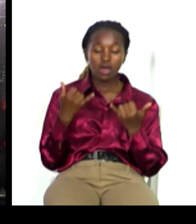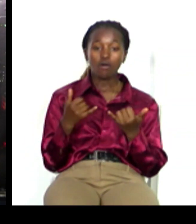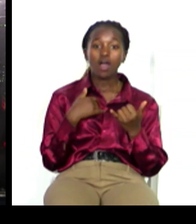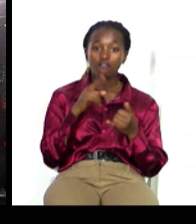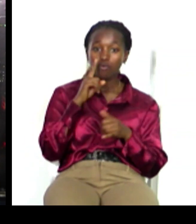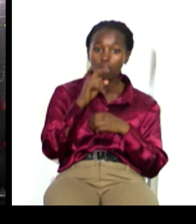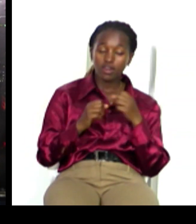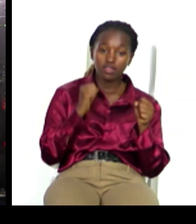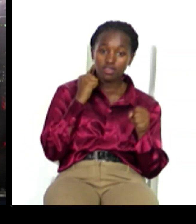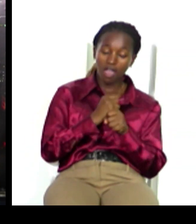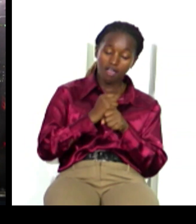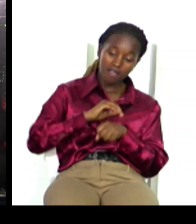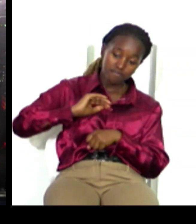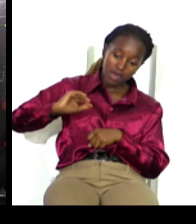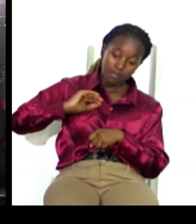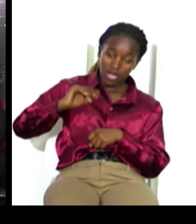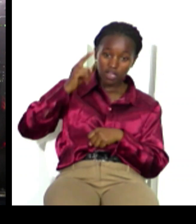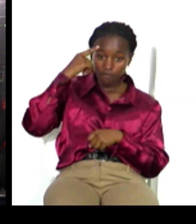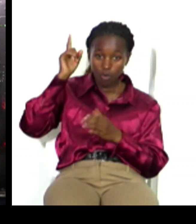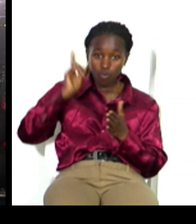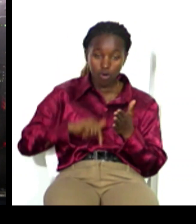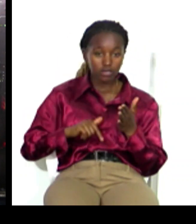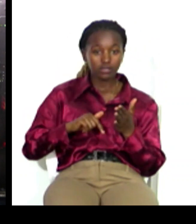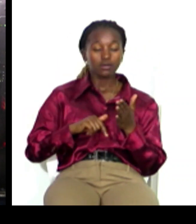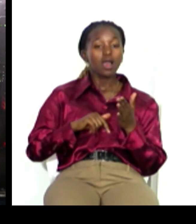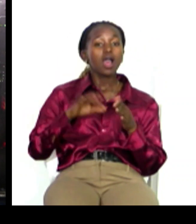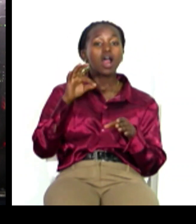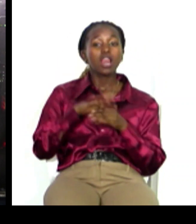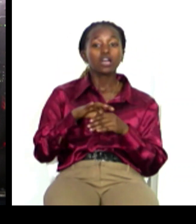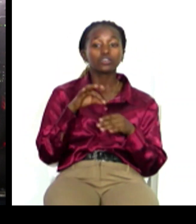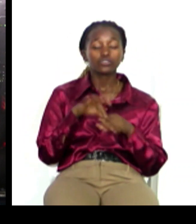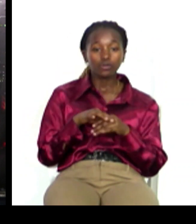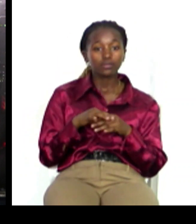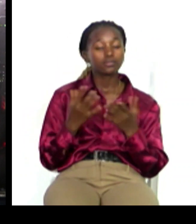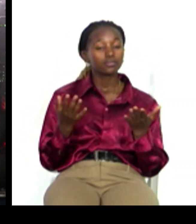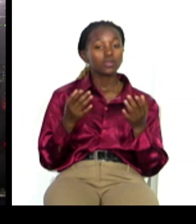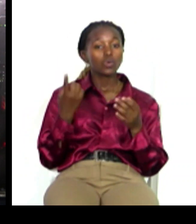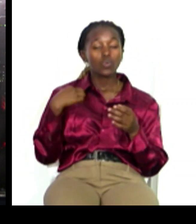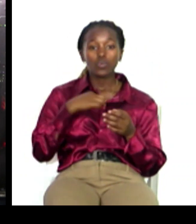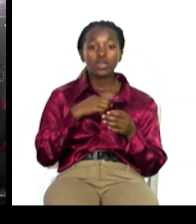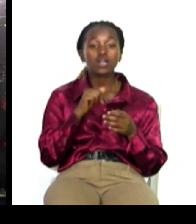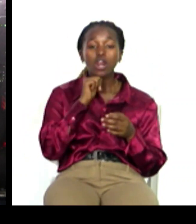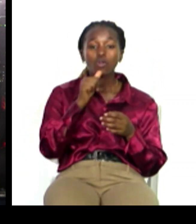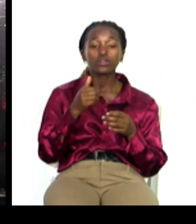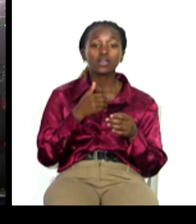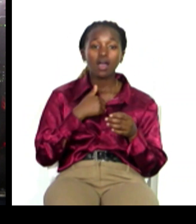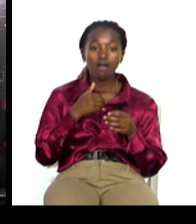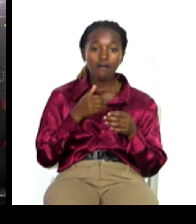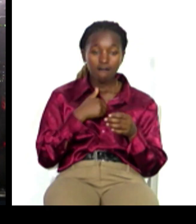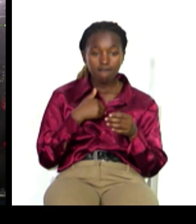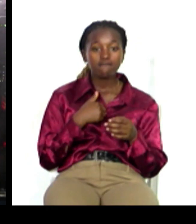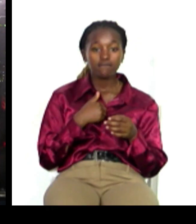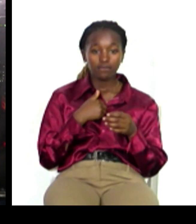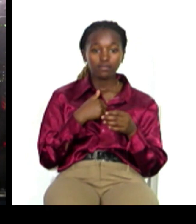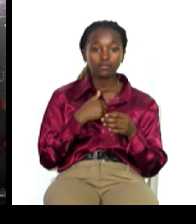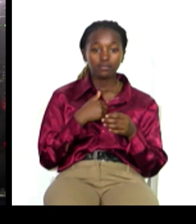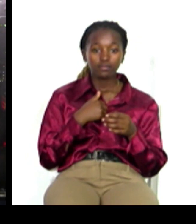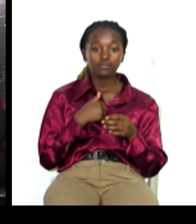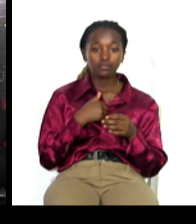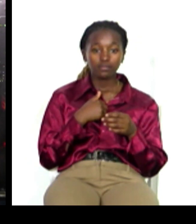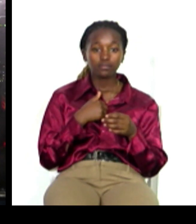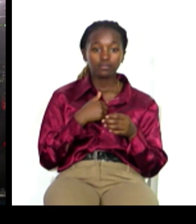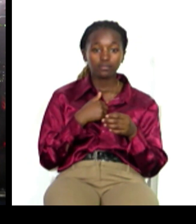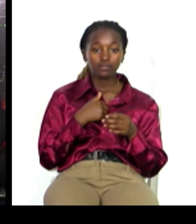year to election. And you know very well the constitution inasema there is not going to be election if IBC haven't been formed in 2 years